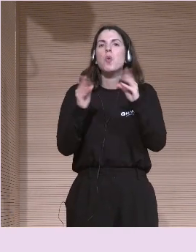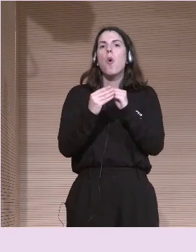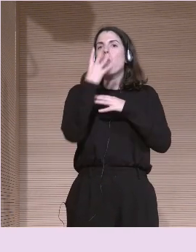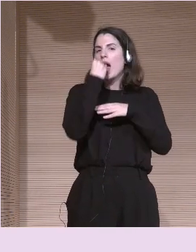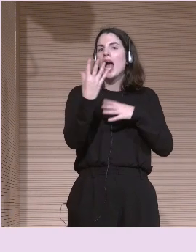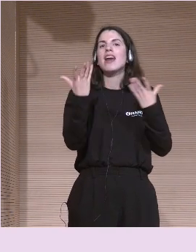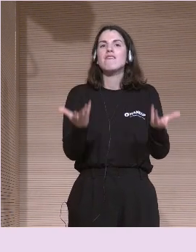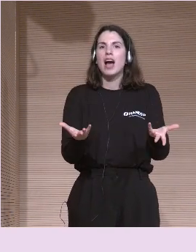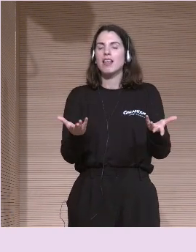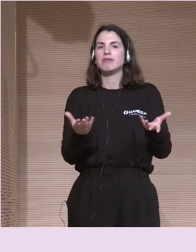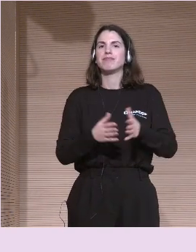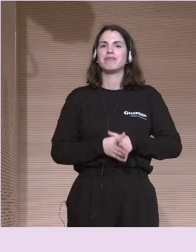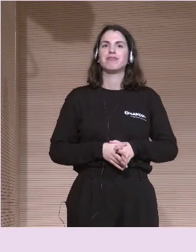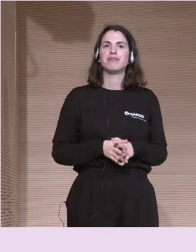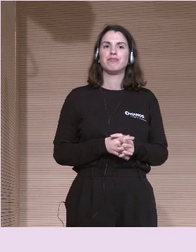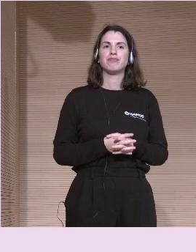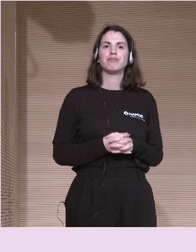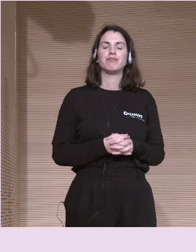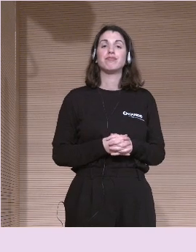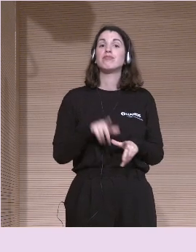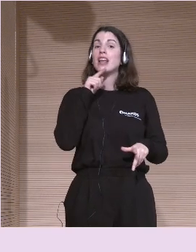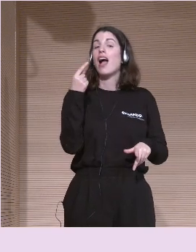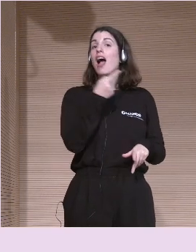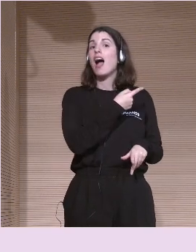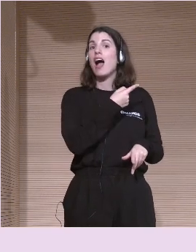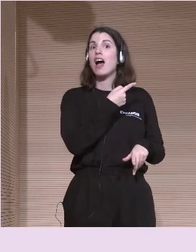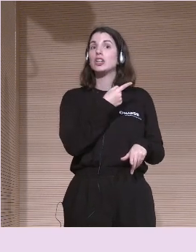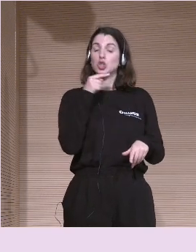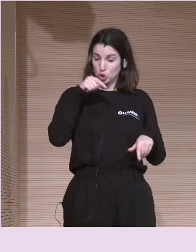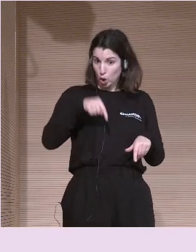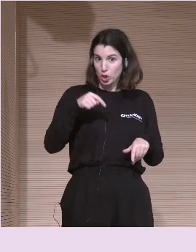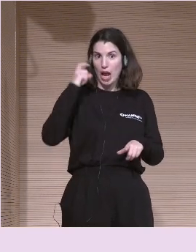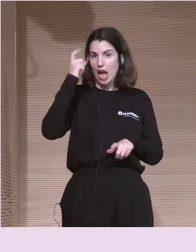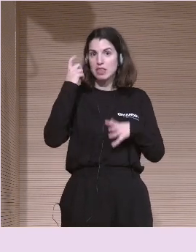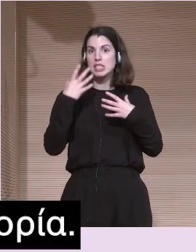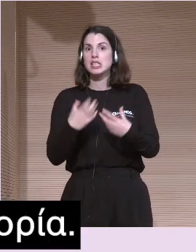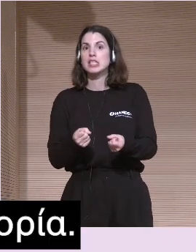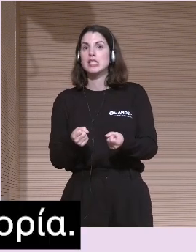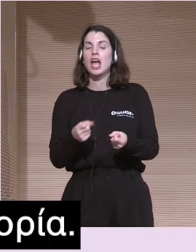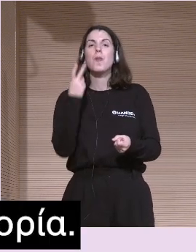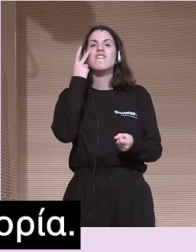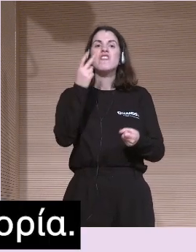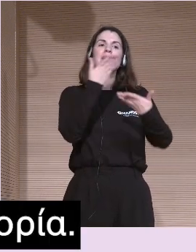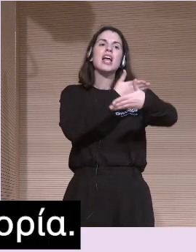works as well. So this is a departure lounge in our current exhibition, looking actually at British emigration, which is a big,